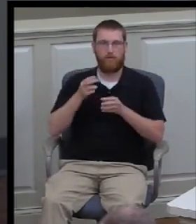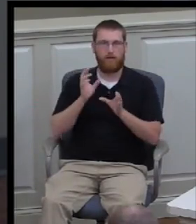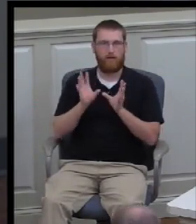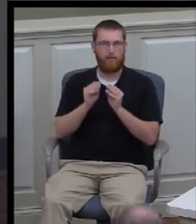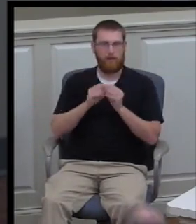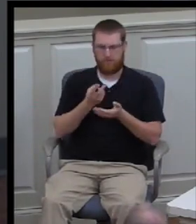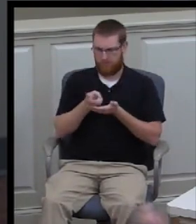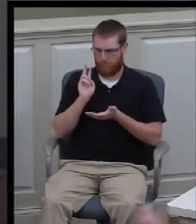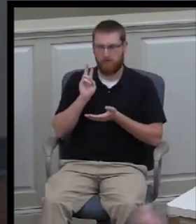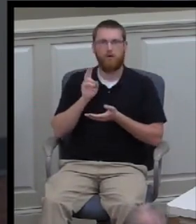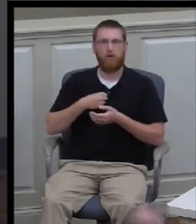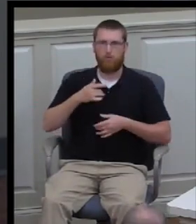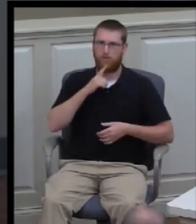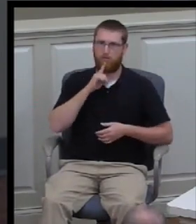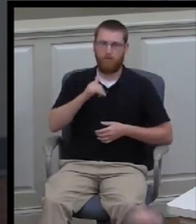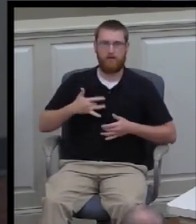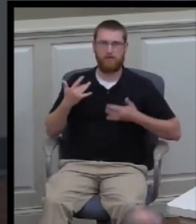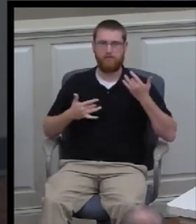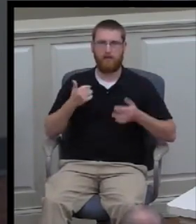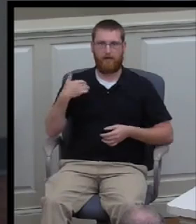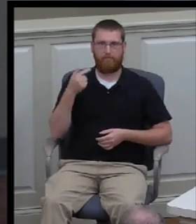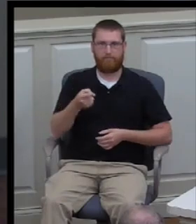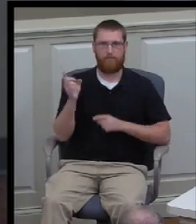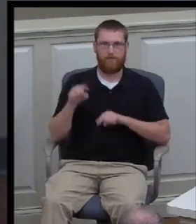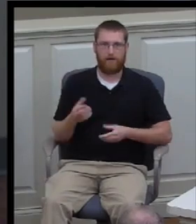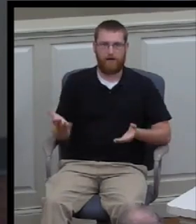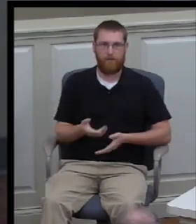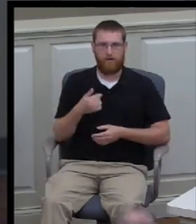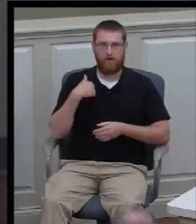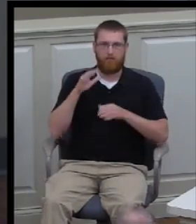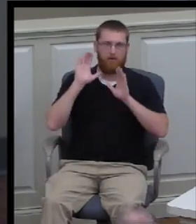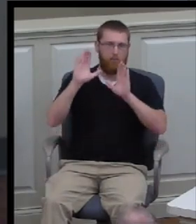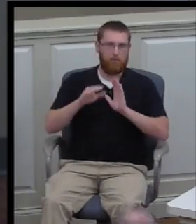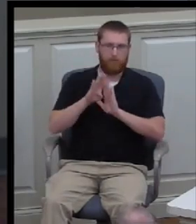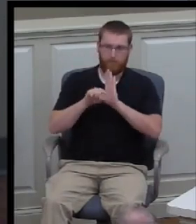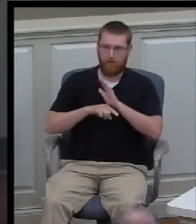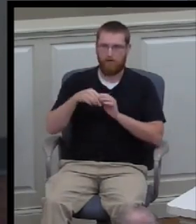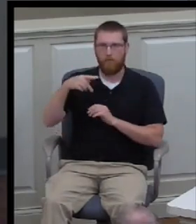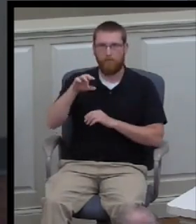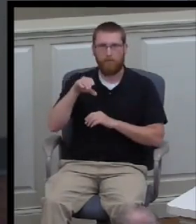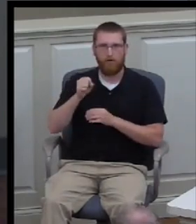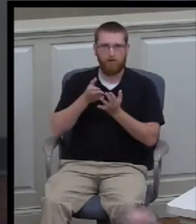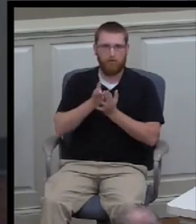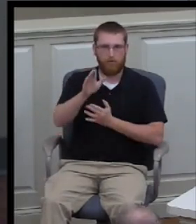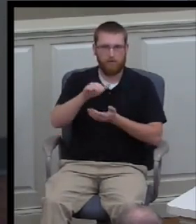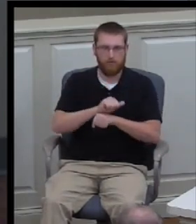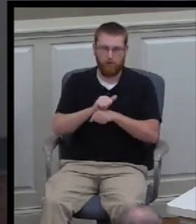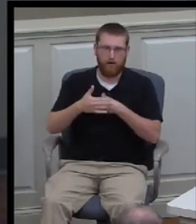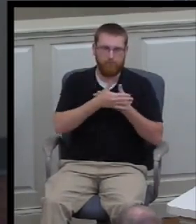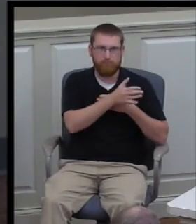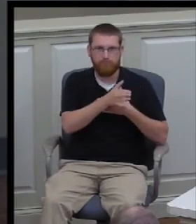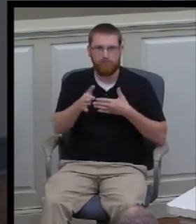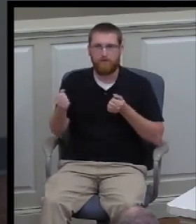ago, we're really excited to have him. He has an outstanding background in parks throughout his whole career,